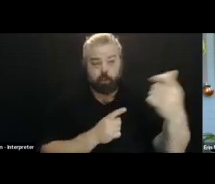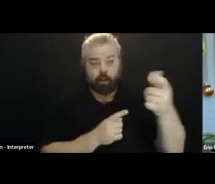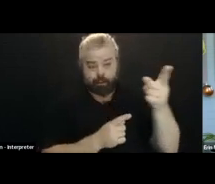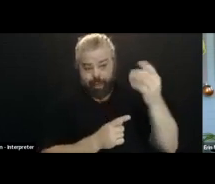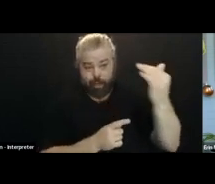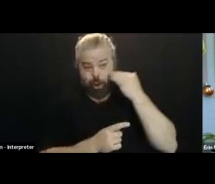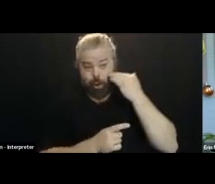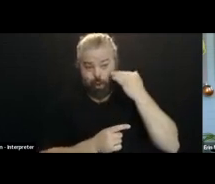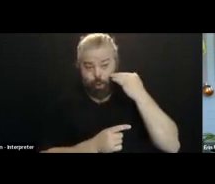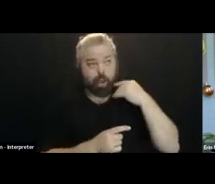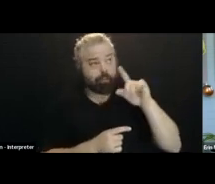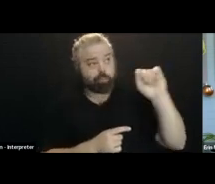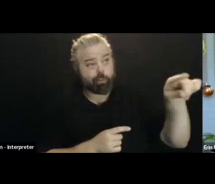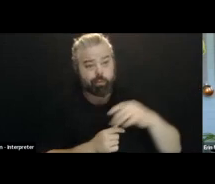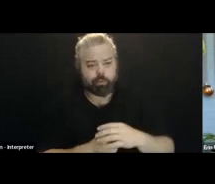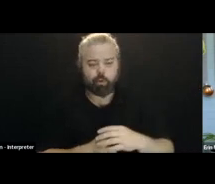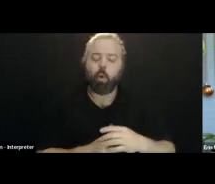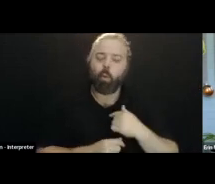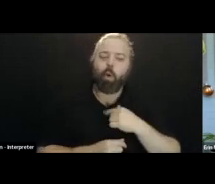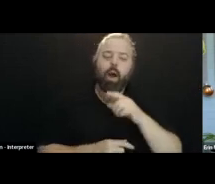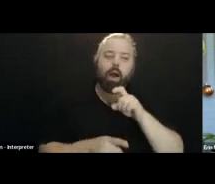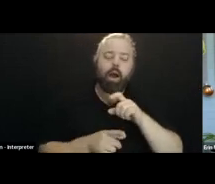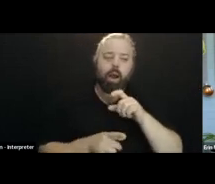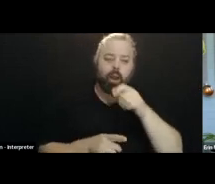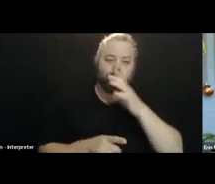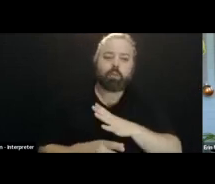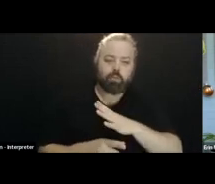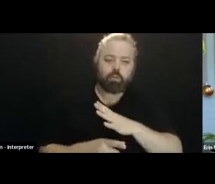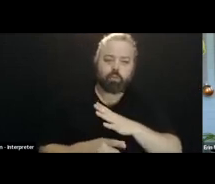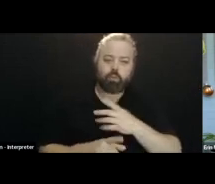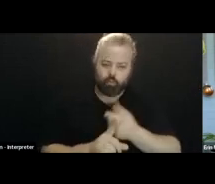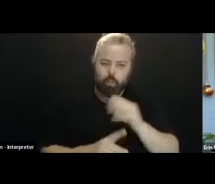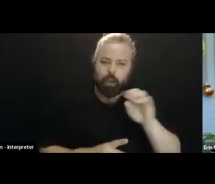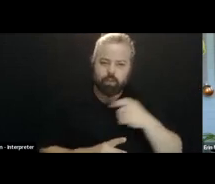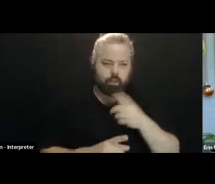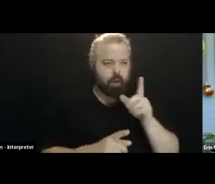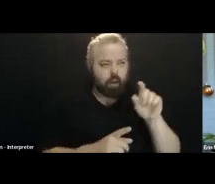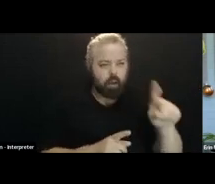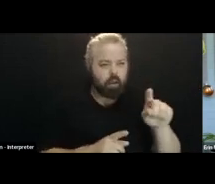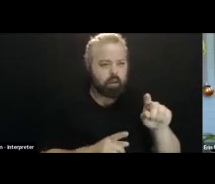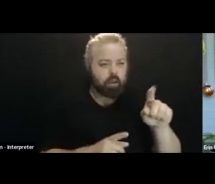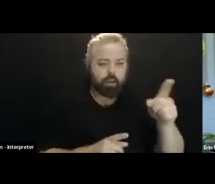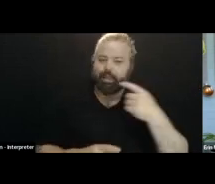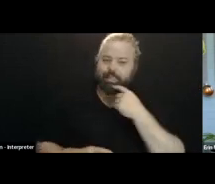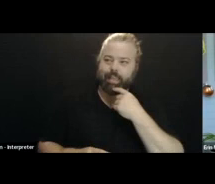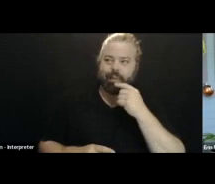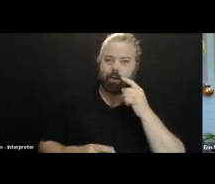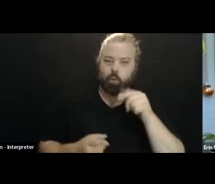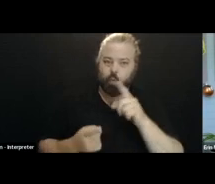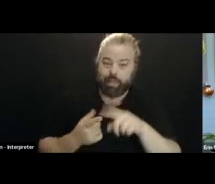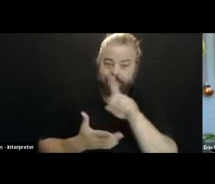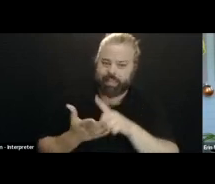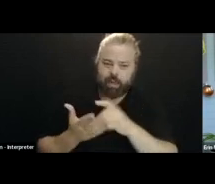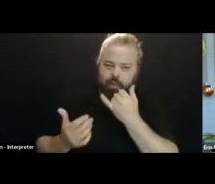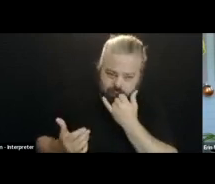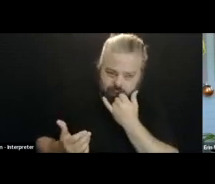ask them. So I talked to a young lady at Microsoft, and she said they designed it that way by accident early on in the